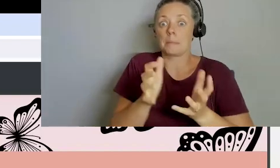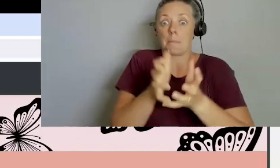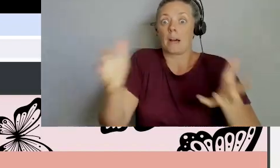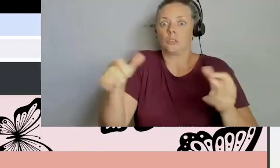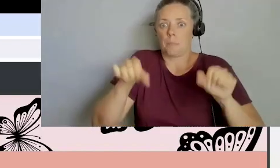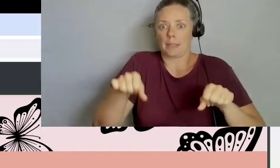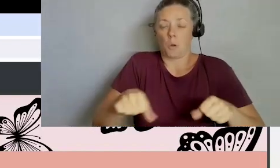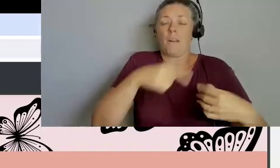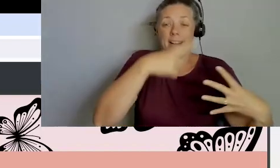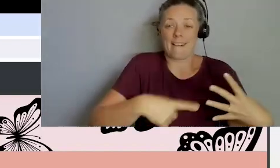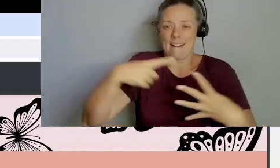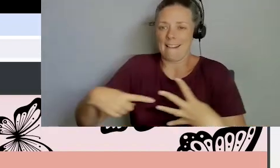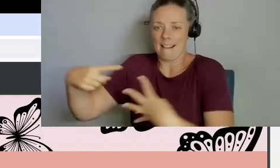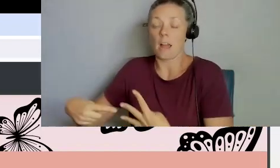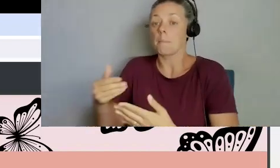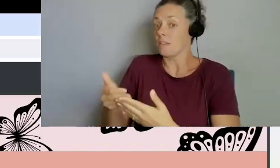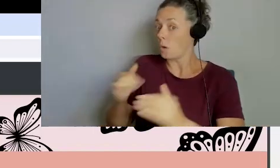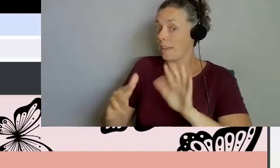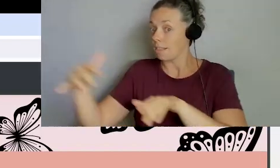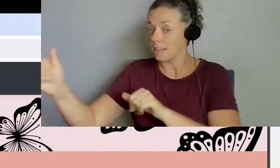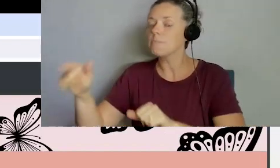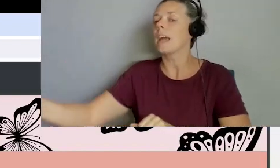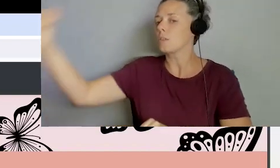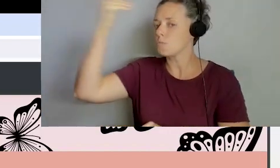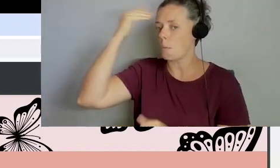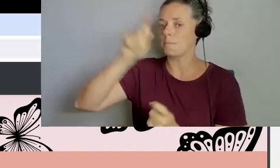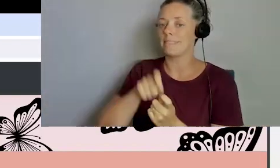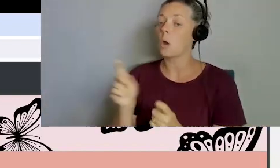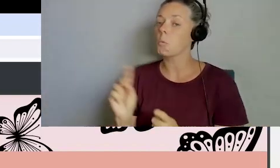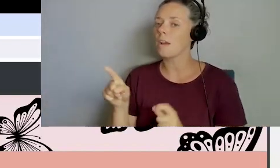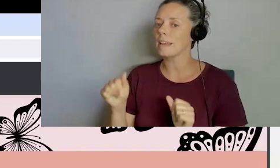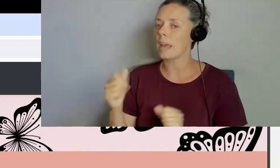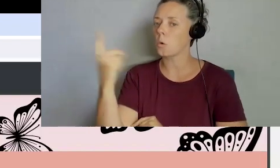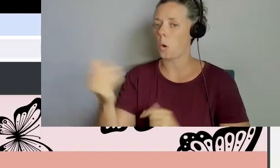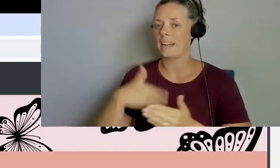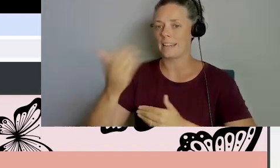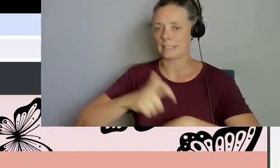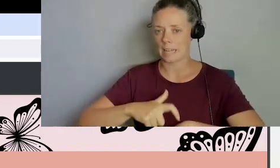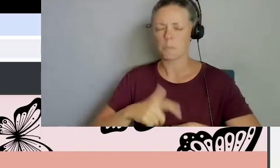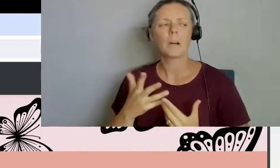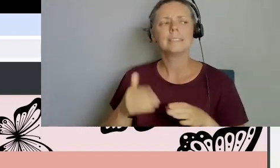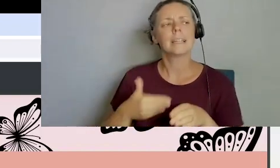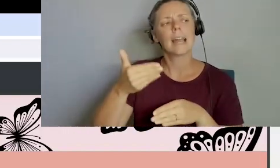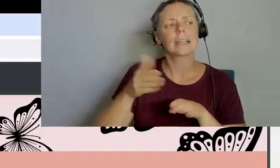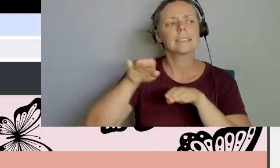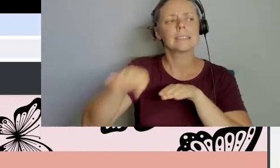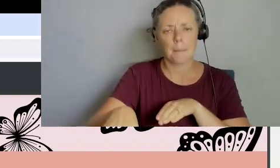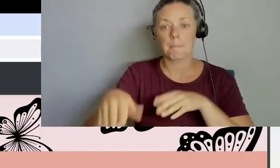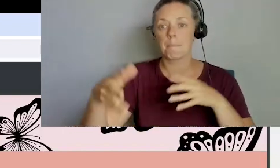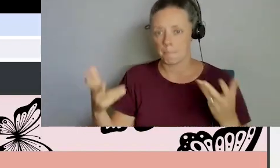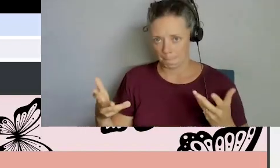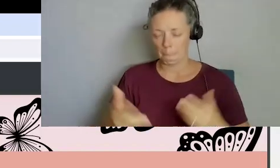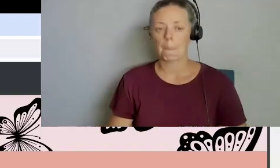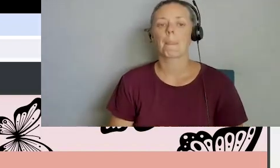by the time they leave our office, they already know where to go, then what is the next step, right? But at least we start them with,